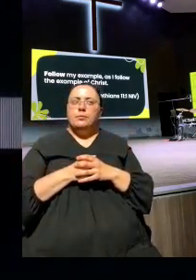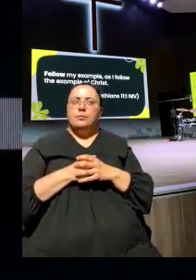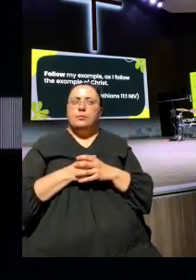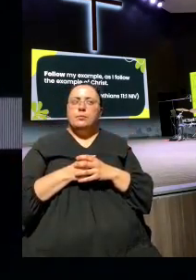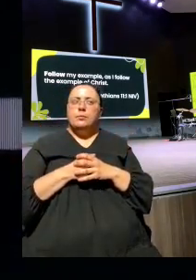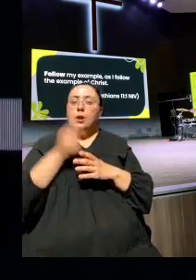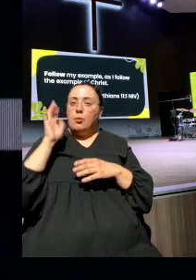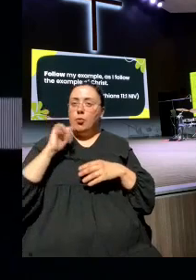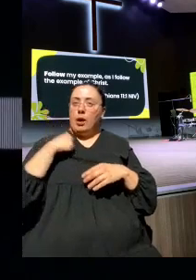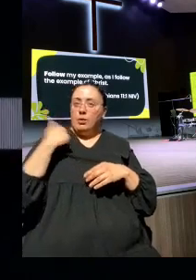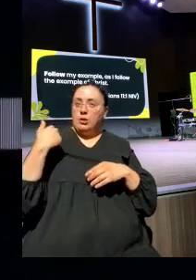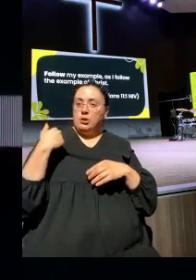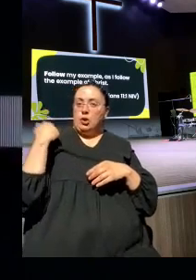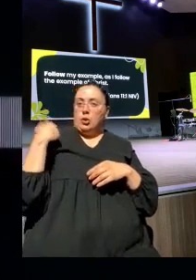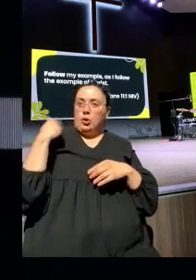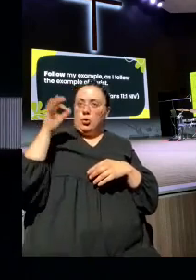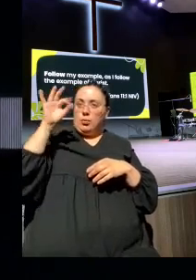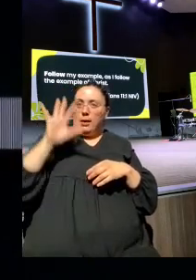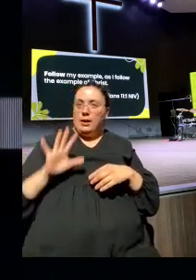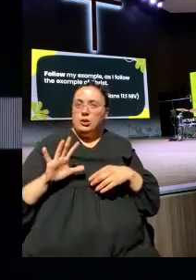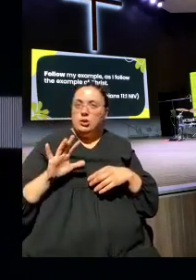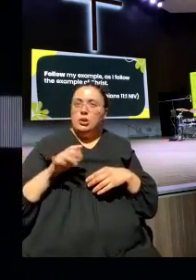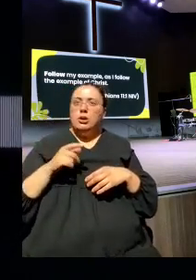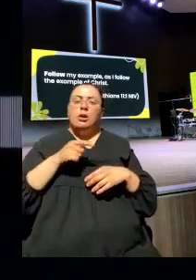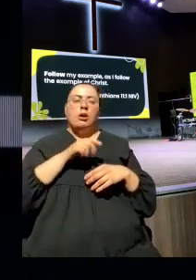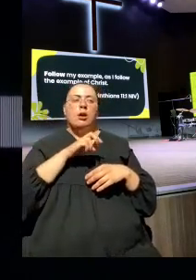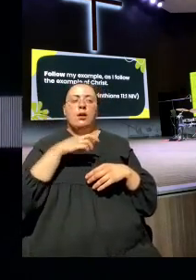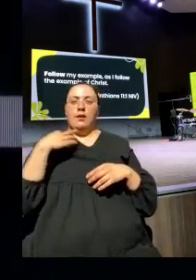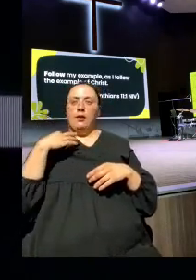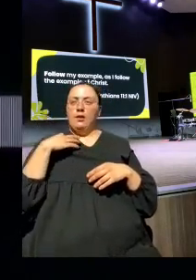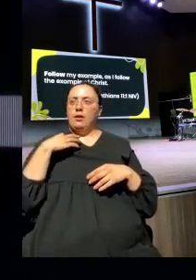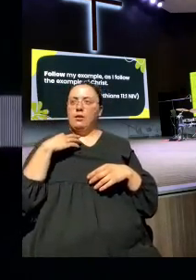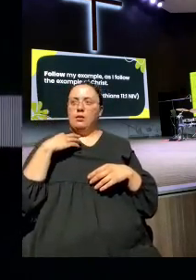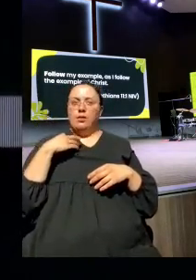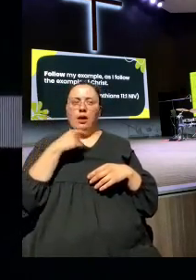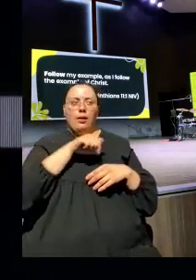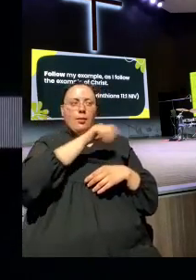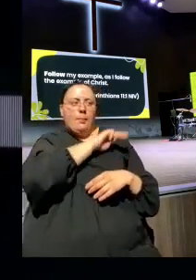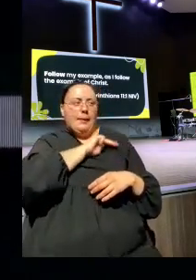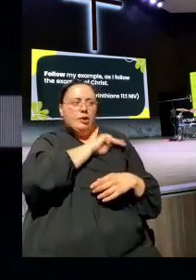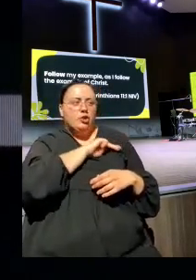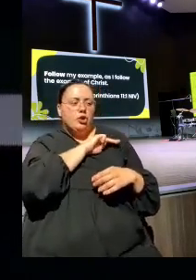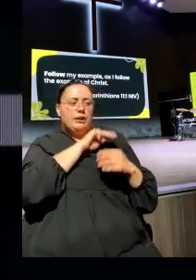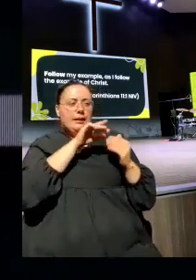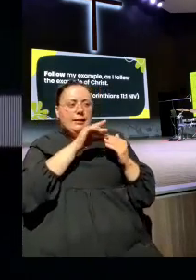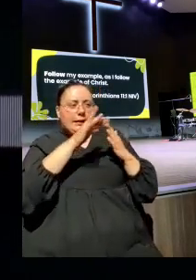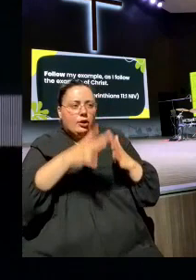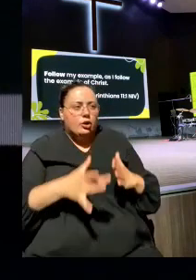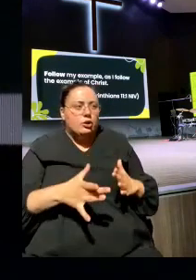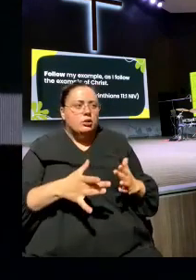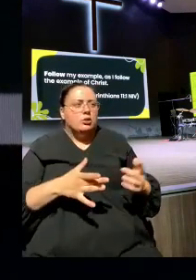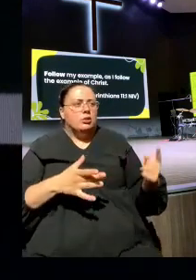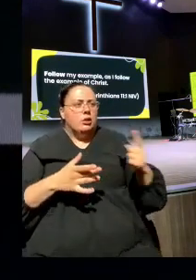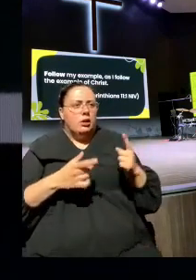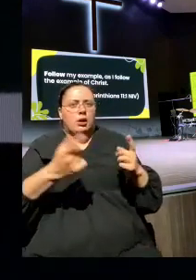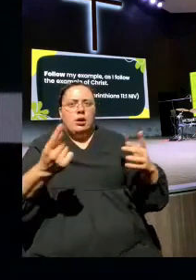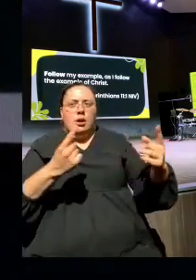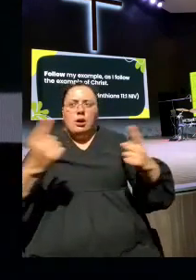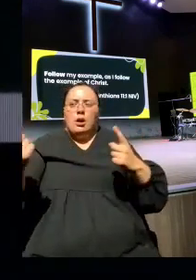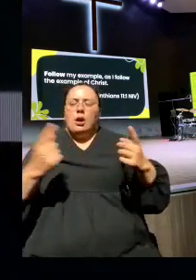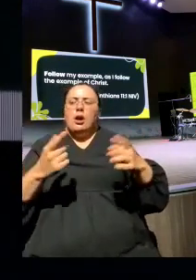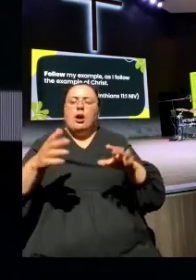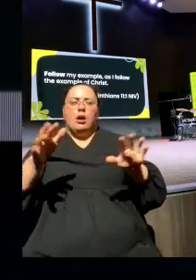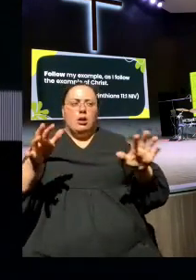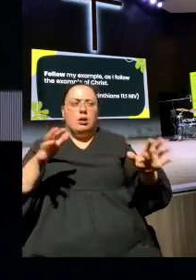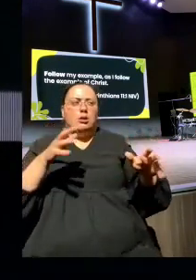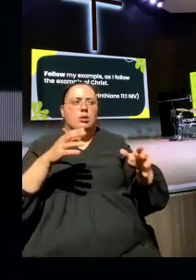pastor. I used to talk to them all the time about how to best parent my kids. I used to talk to them